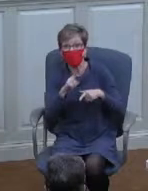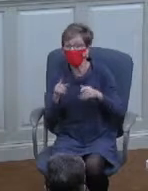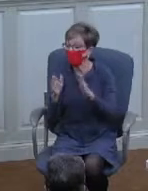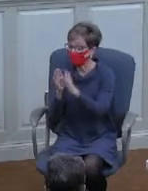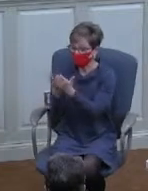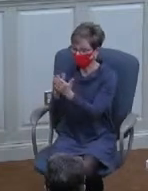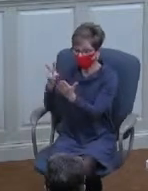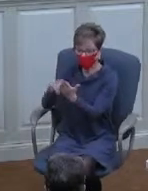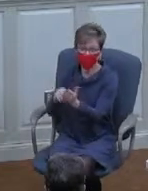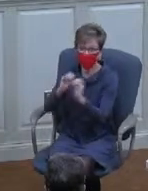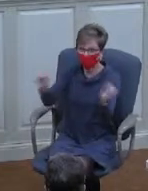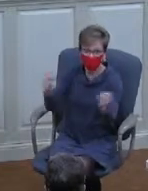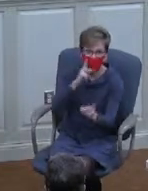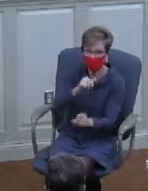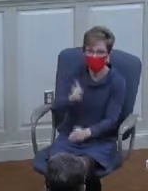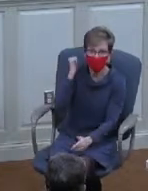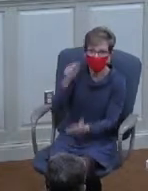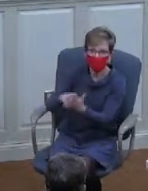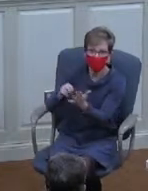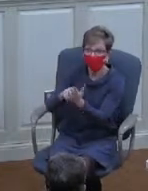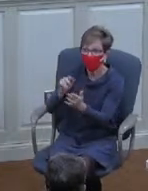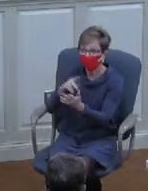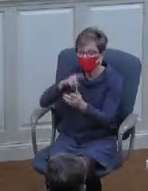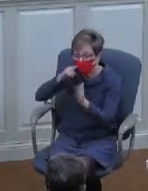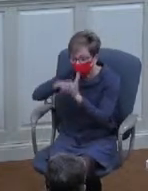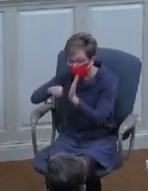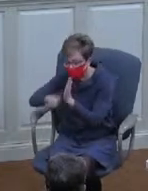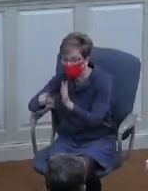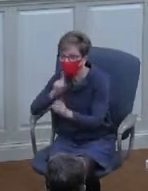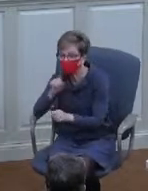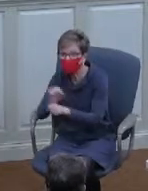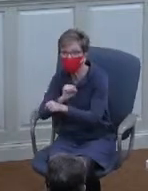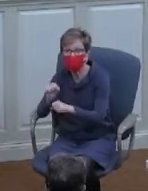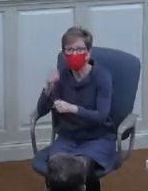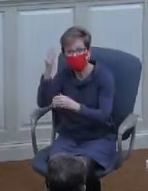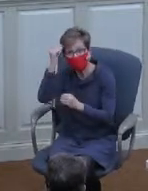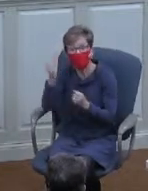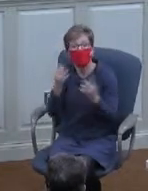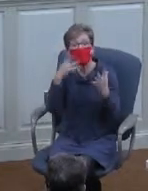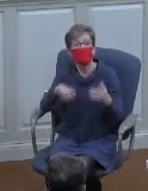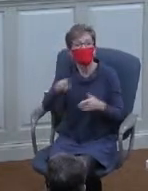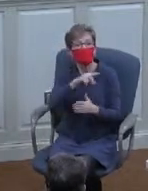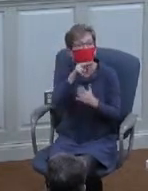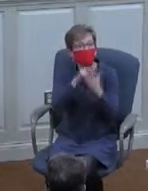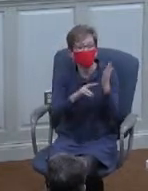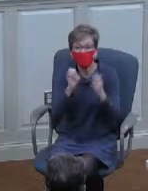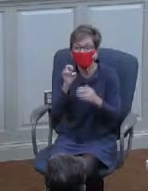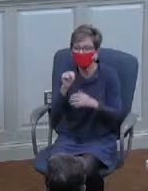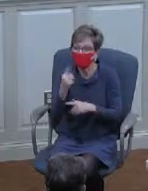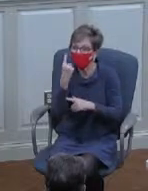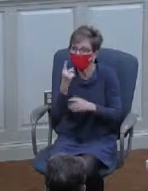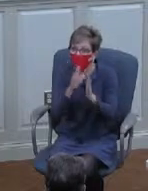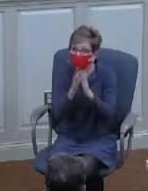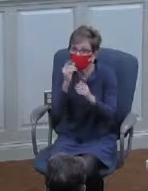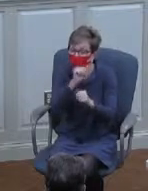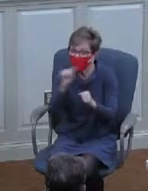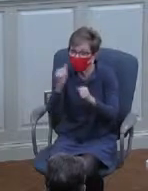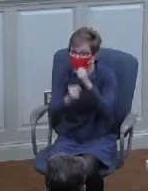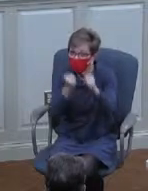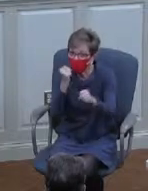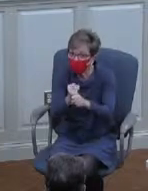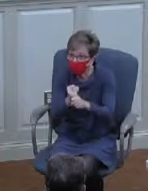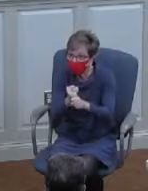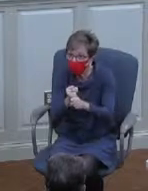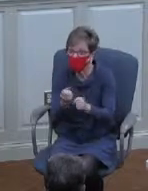us. Though we are glued to our smartphones, how many of us read even one book a year? Many